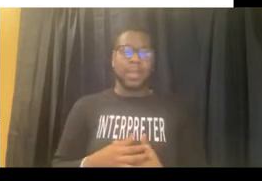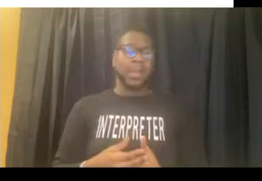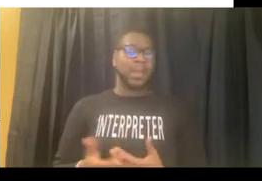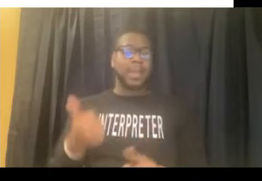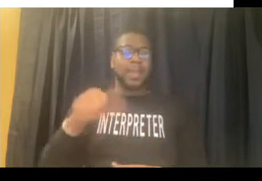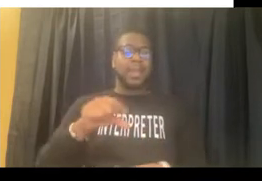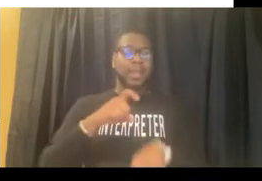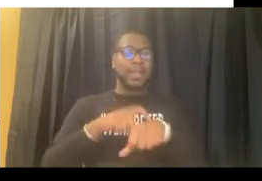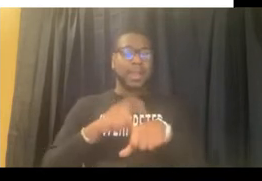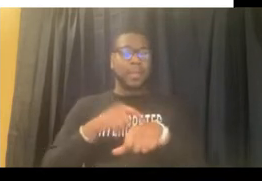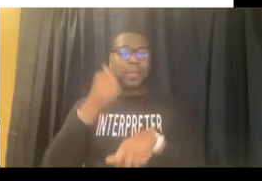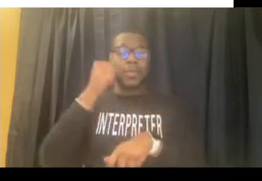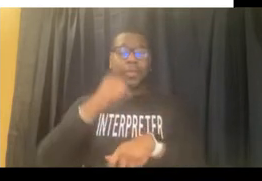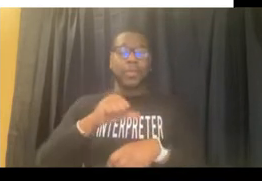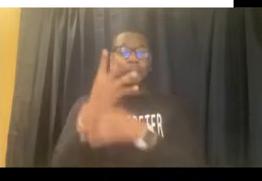missing, the police would come.